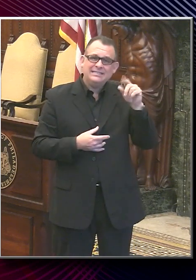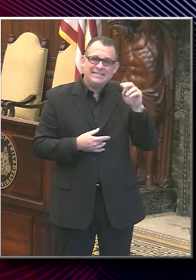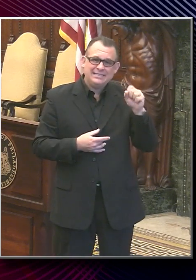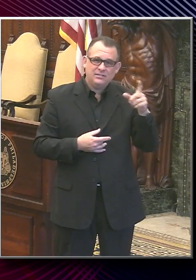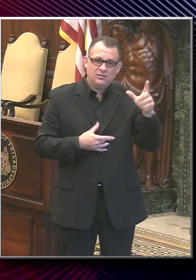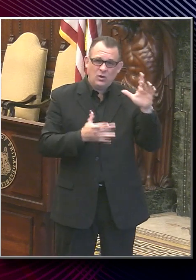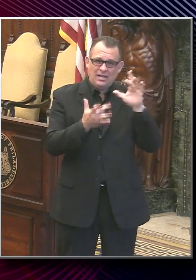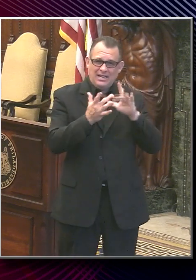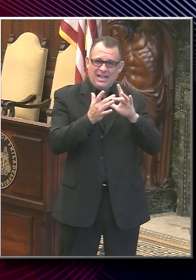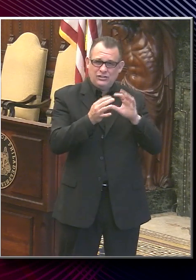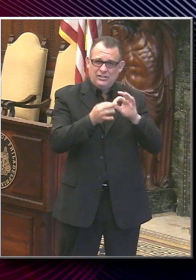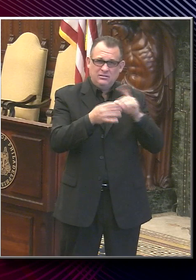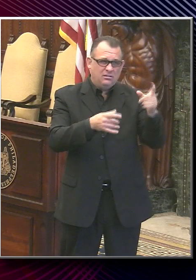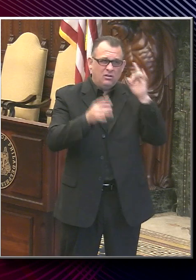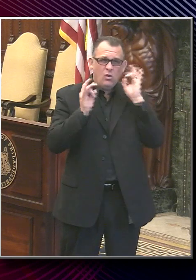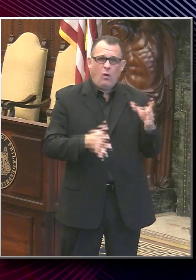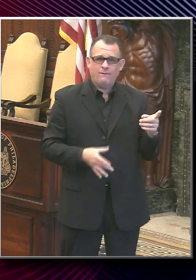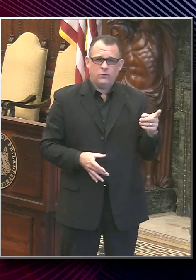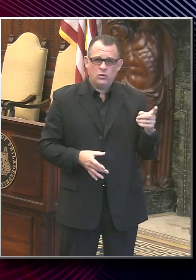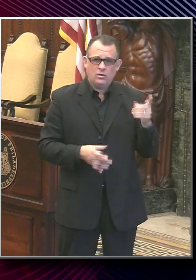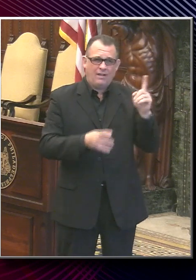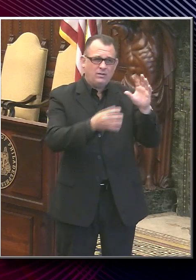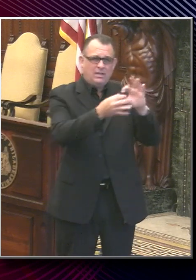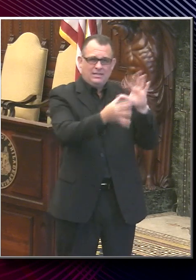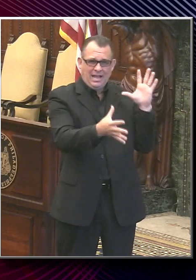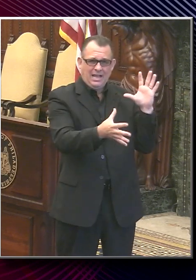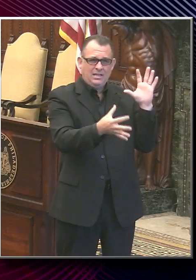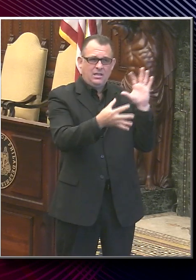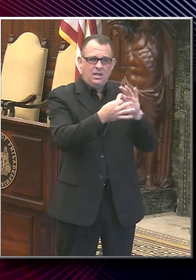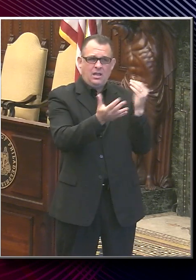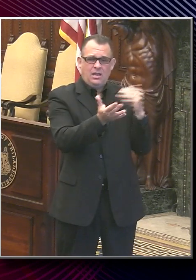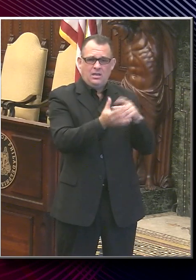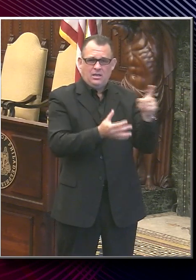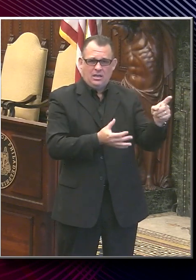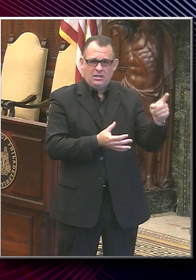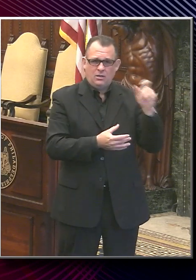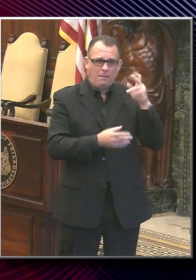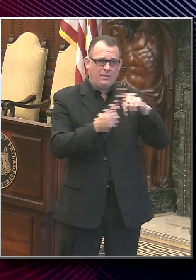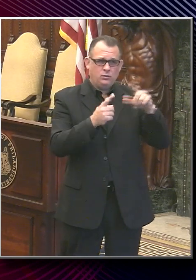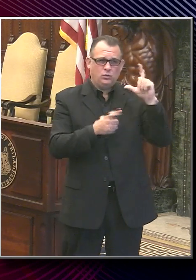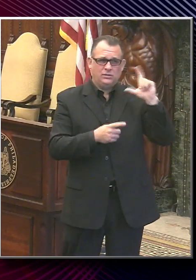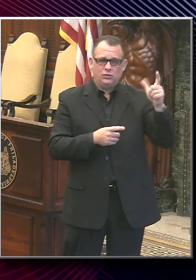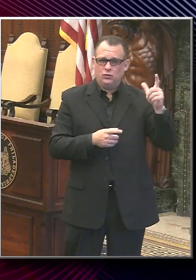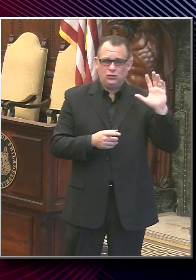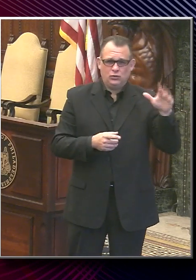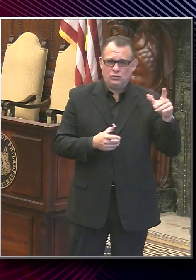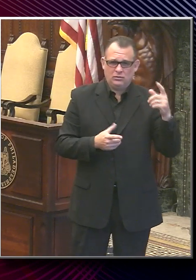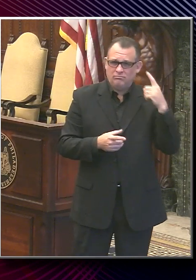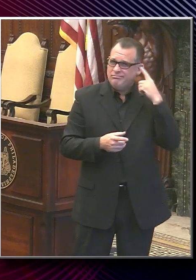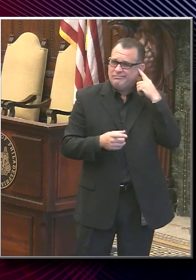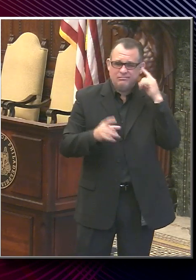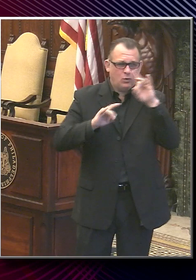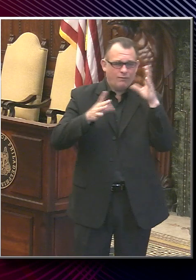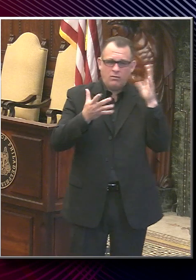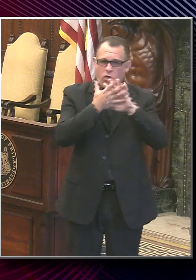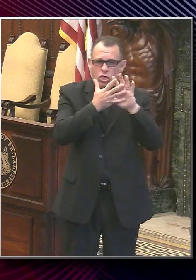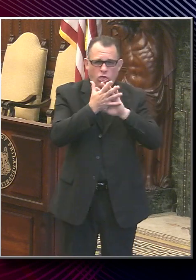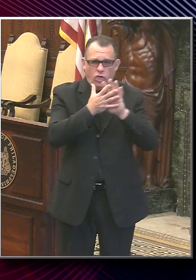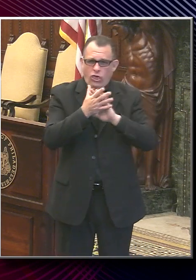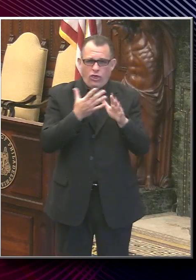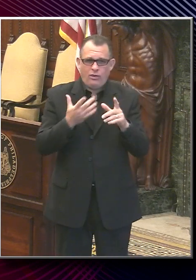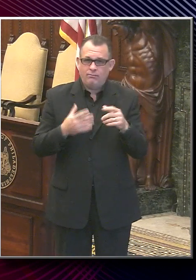Yes. is quite poor. If you could log out and log back in, and we'll get back to you because we. All right. Thank